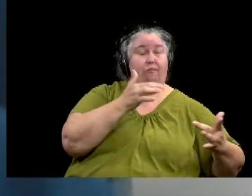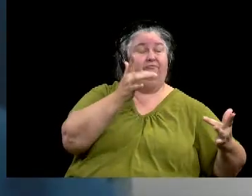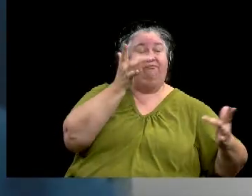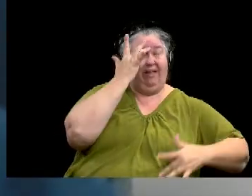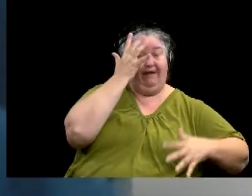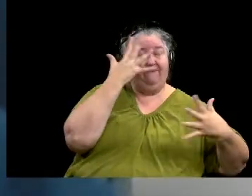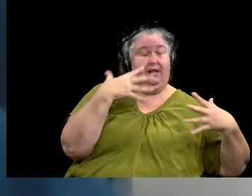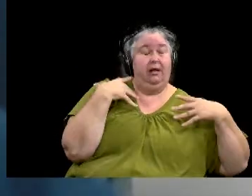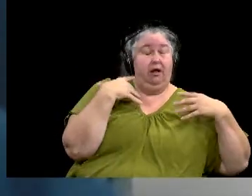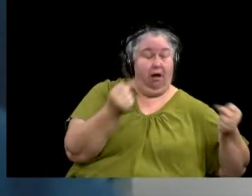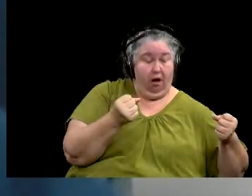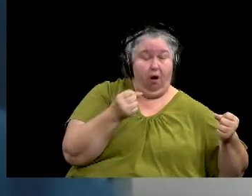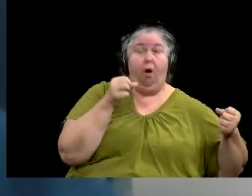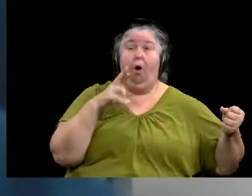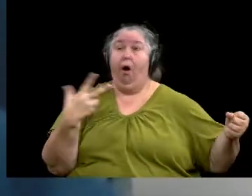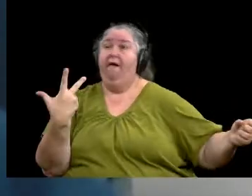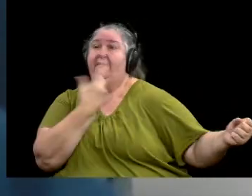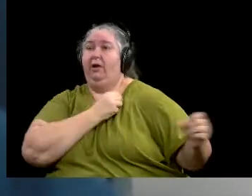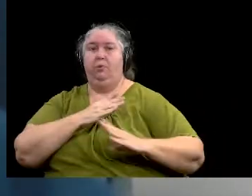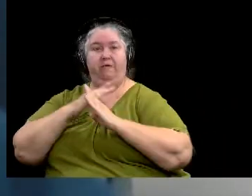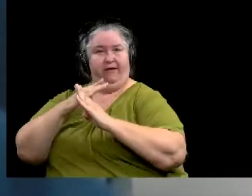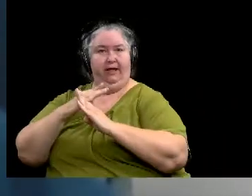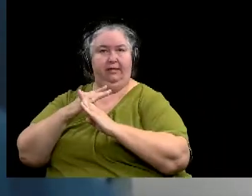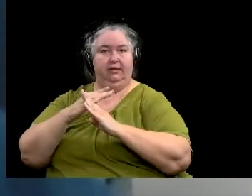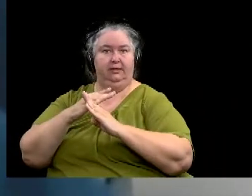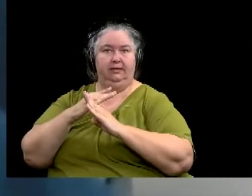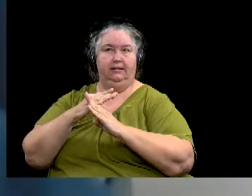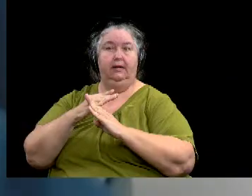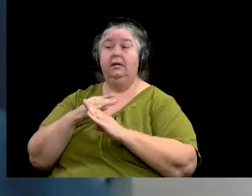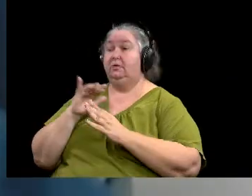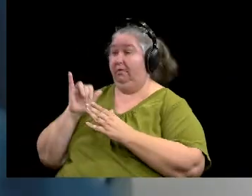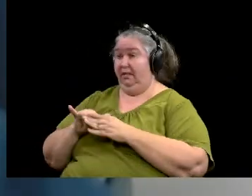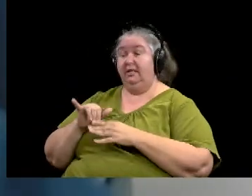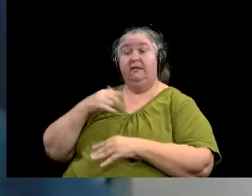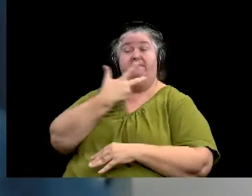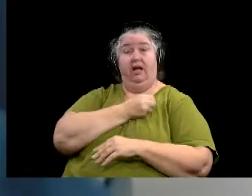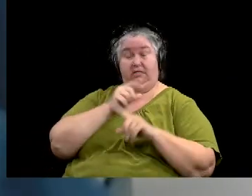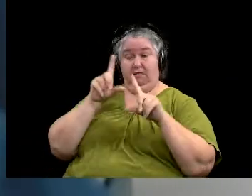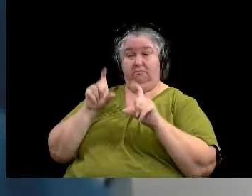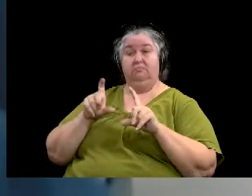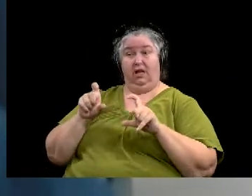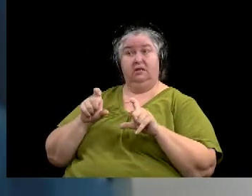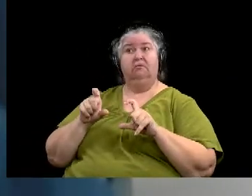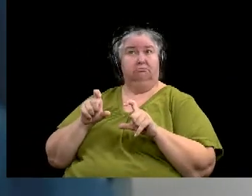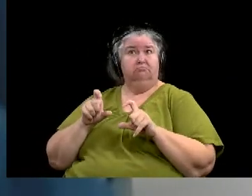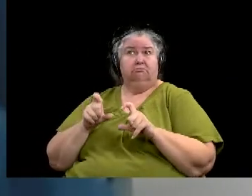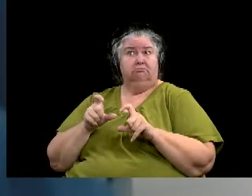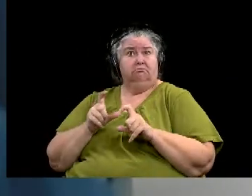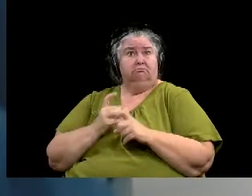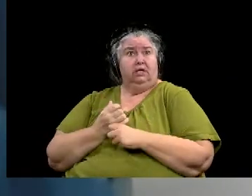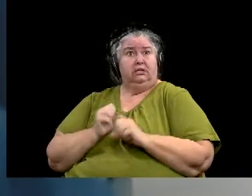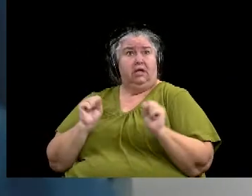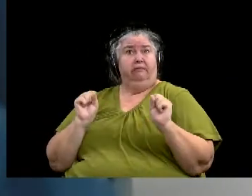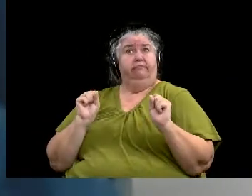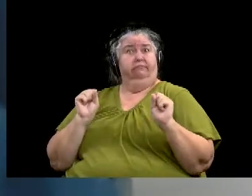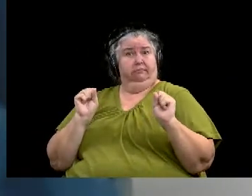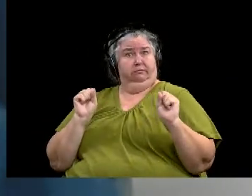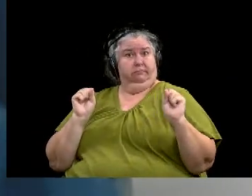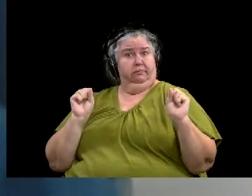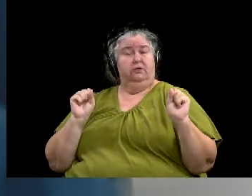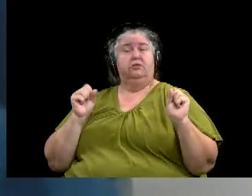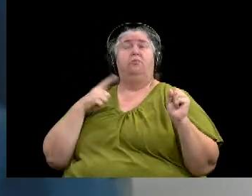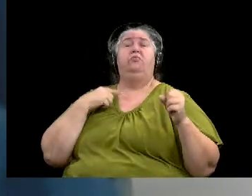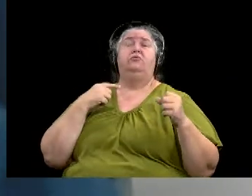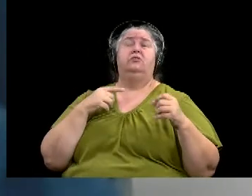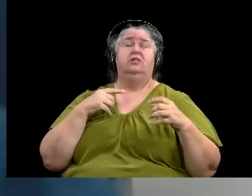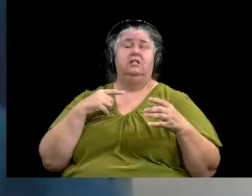This vaccine has been tested and is shown to be safe. And so we'll again get into some of those details and try to persuade you, but ultimately it is your decision